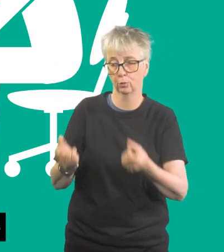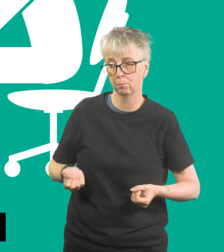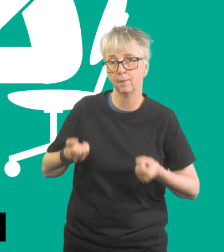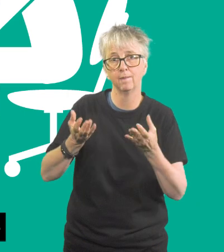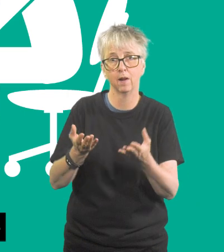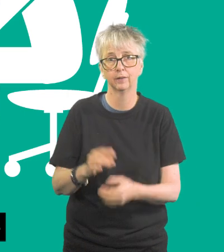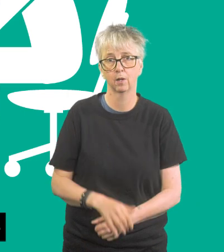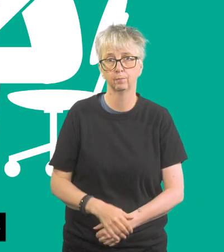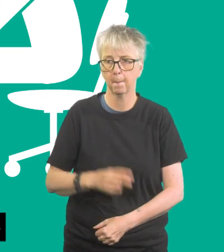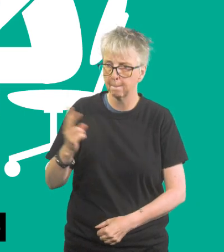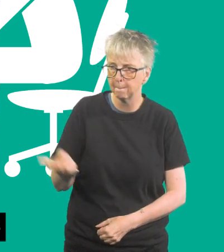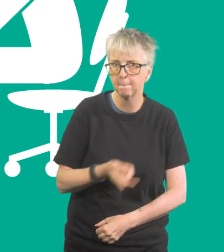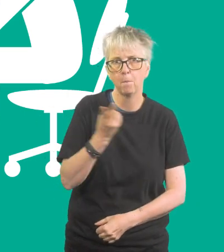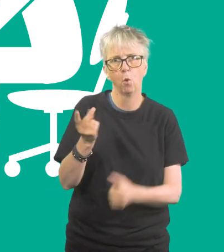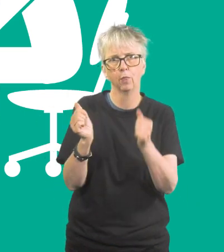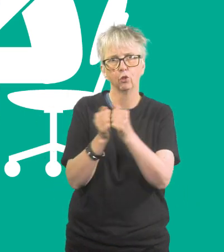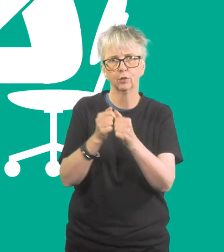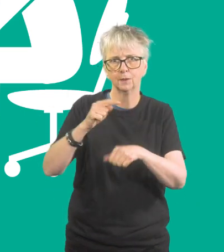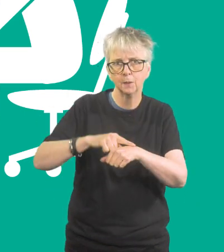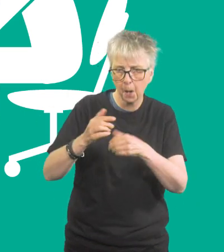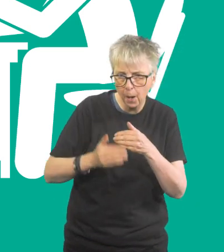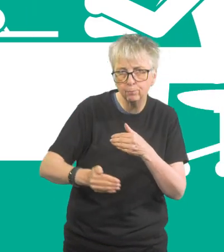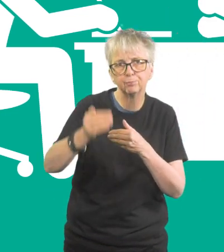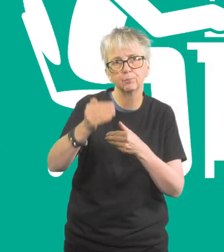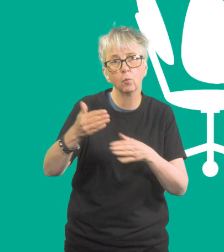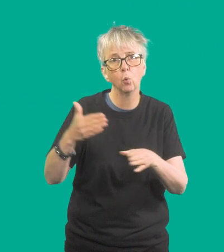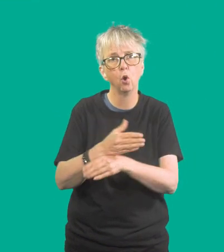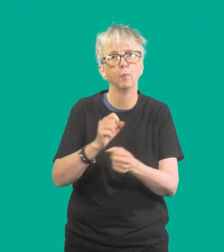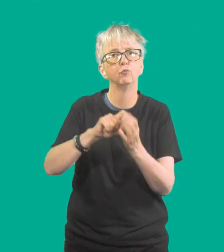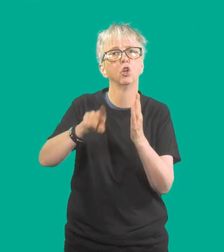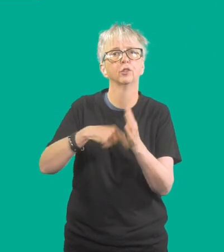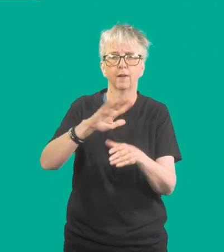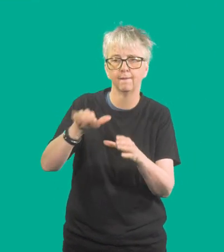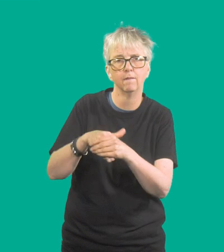to agree timelines and specifics for each work projects.